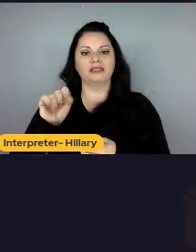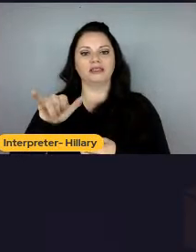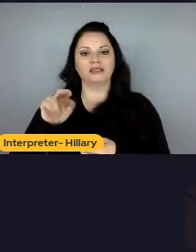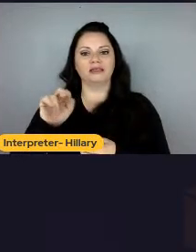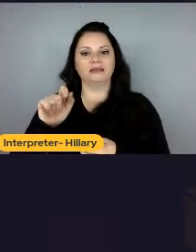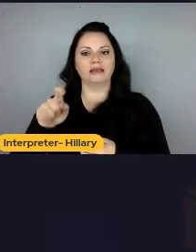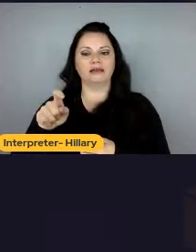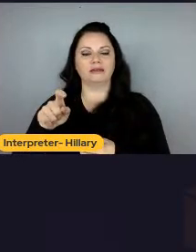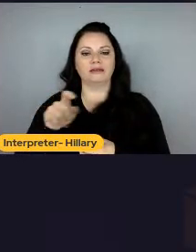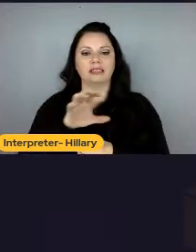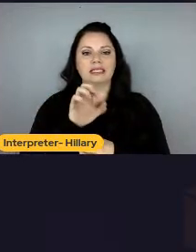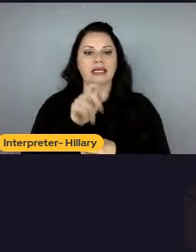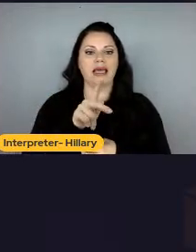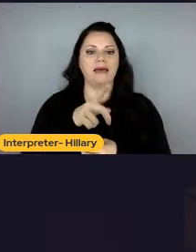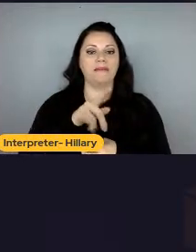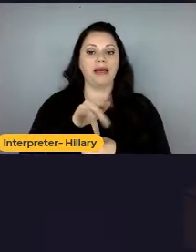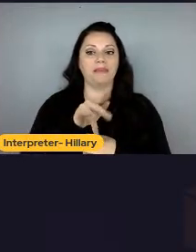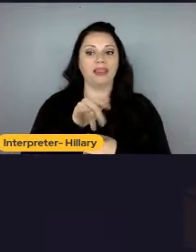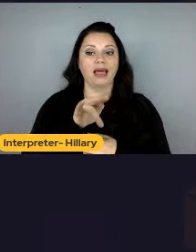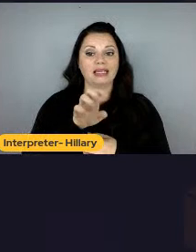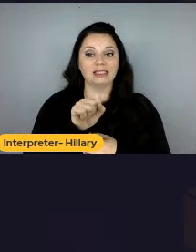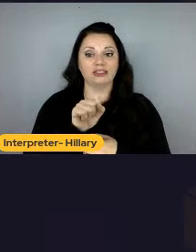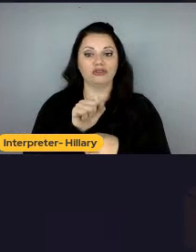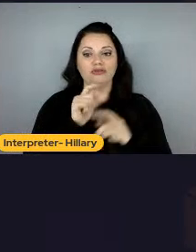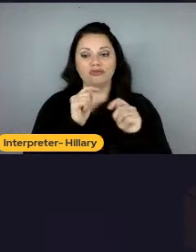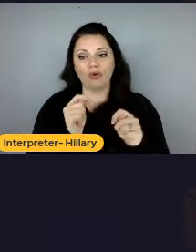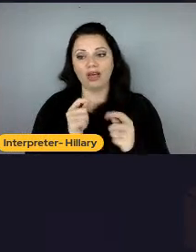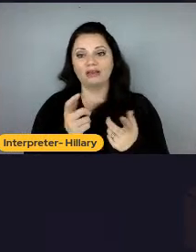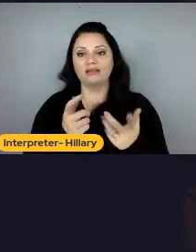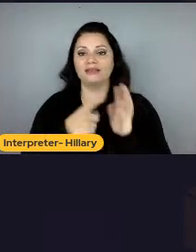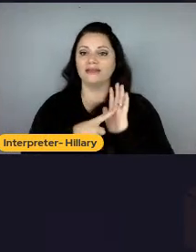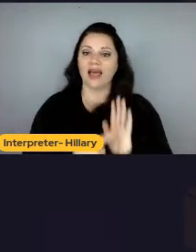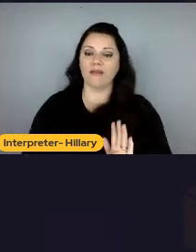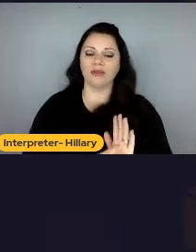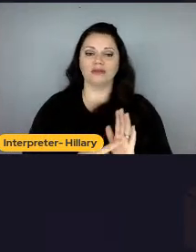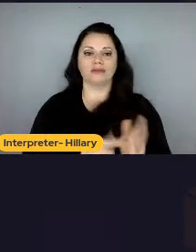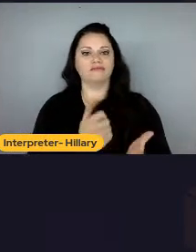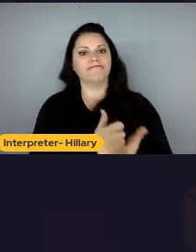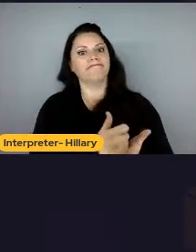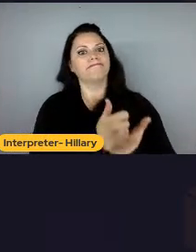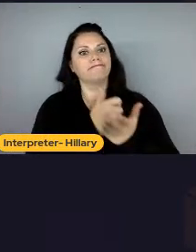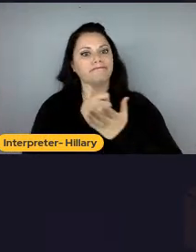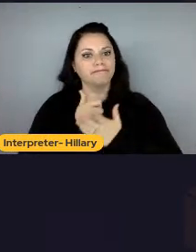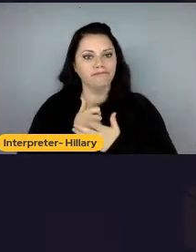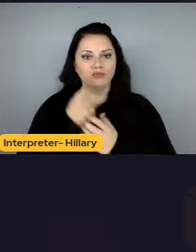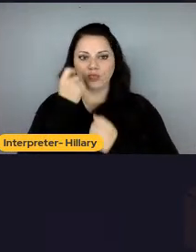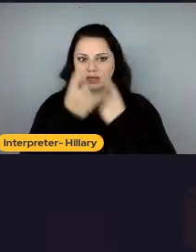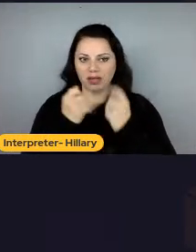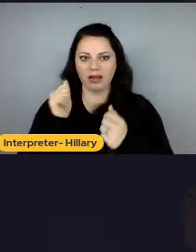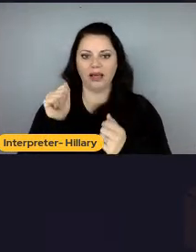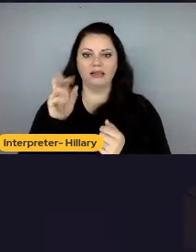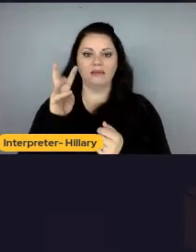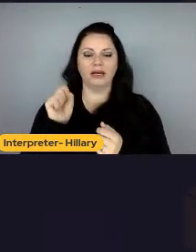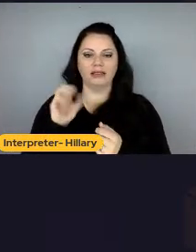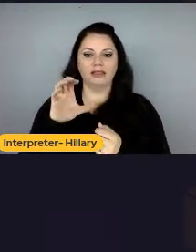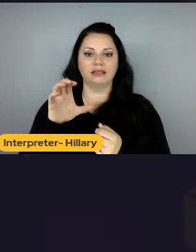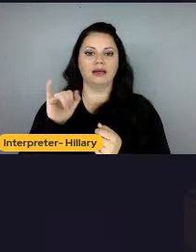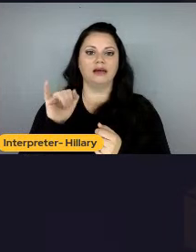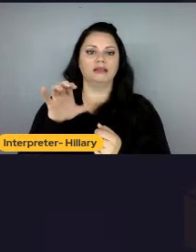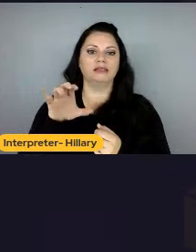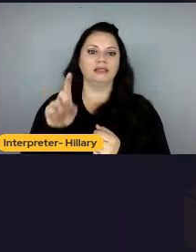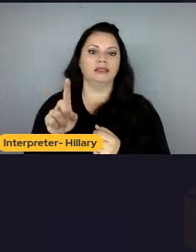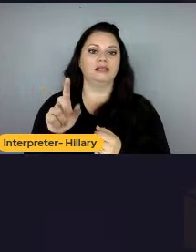And CDK pipelines, tutorials and examples were of great assistance in understanding AWS CI/CD tools